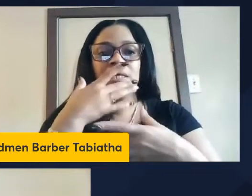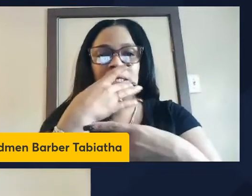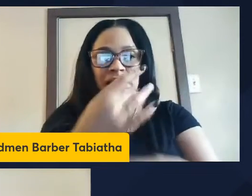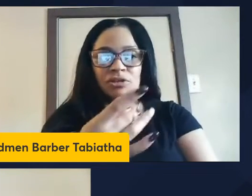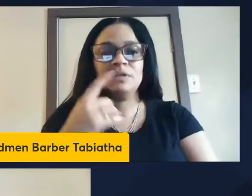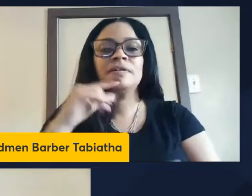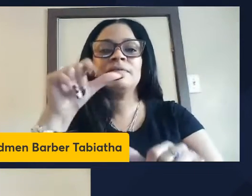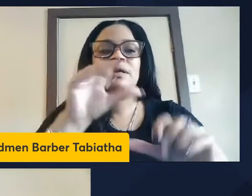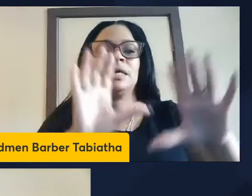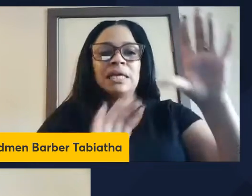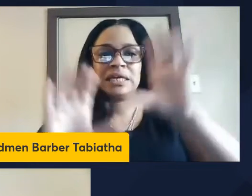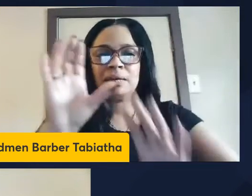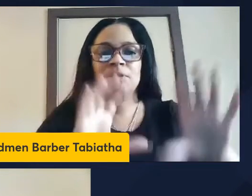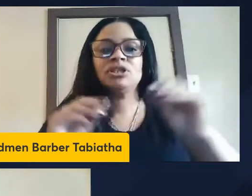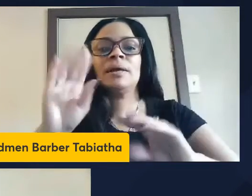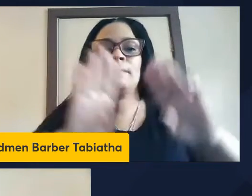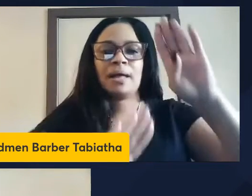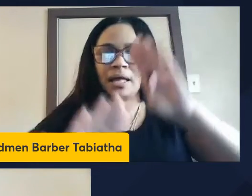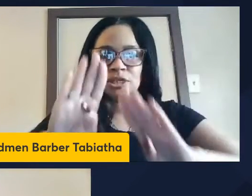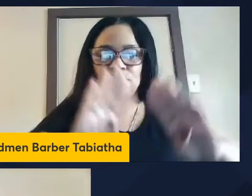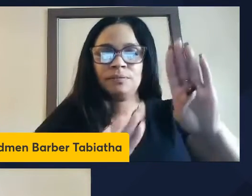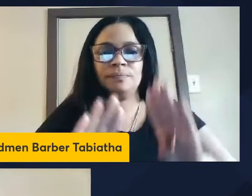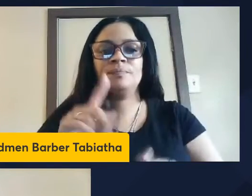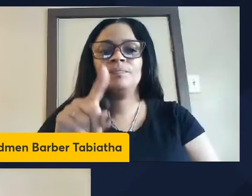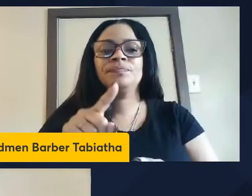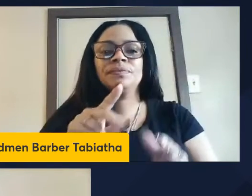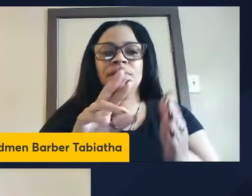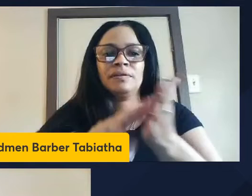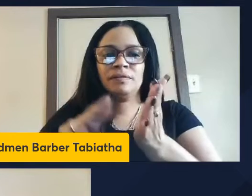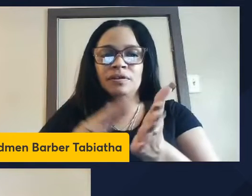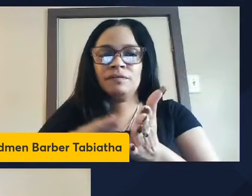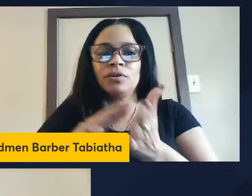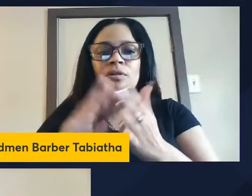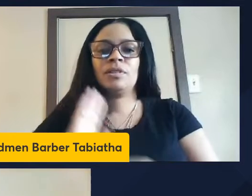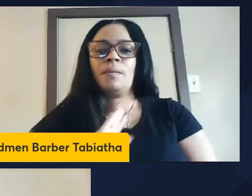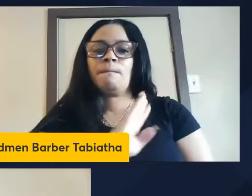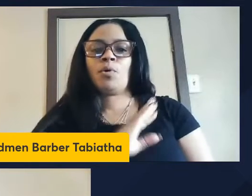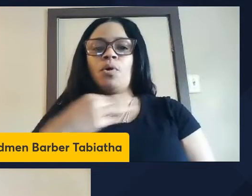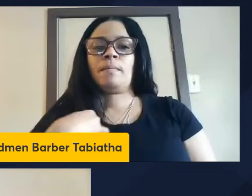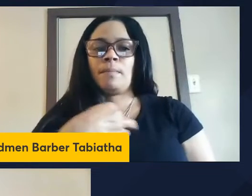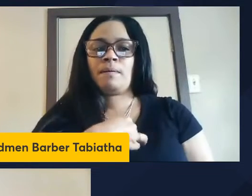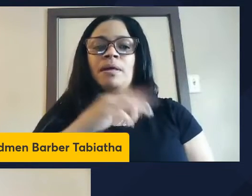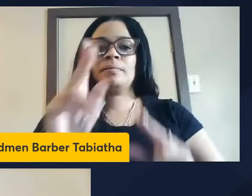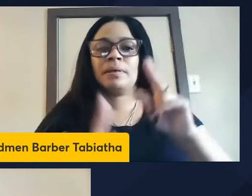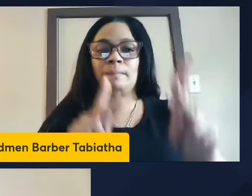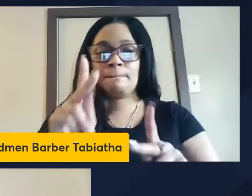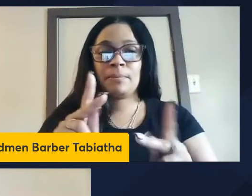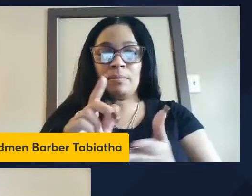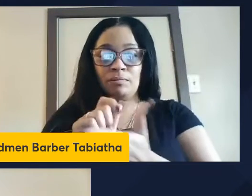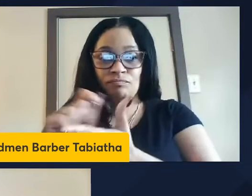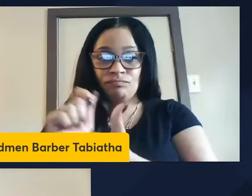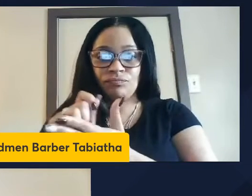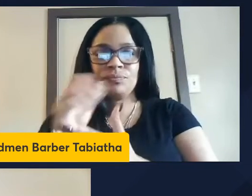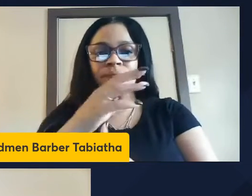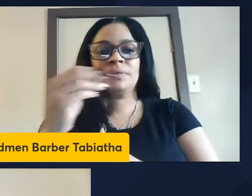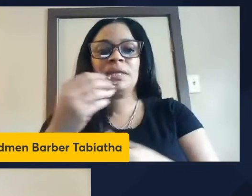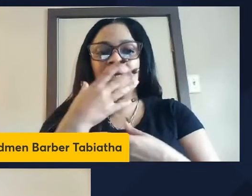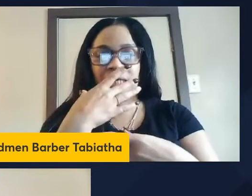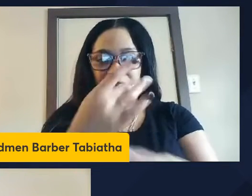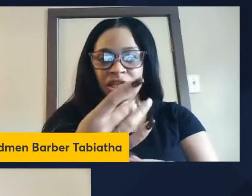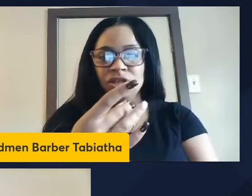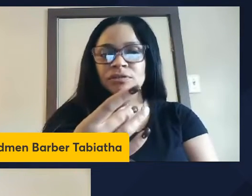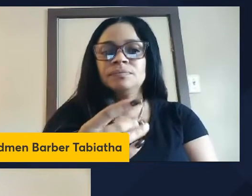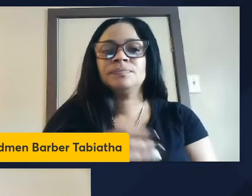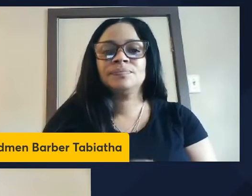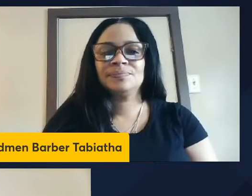biochemistry and molecular biology. He's review and editorial board member of some reputable journals, and he's interested in cancer immunology and